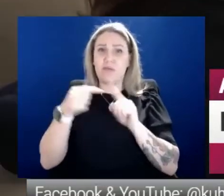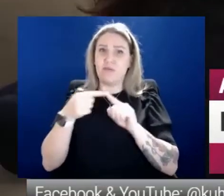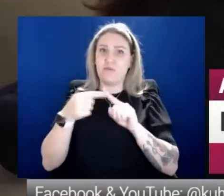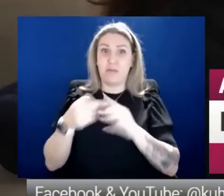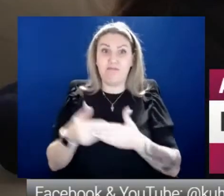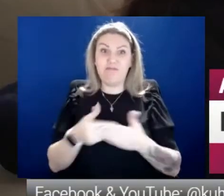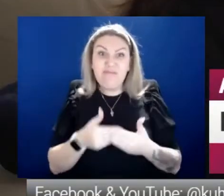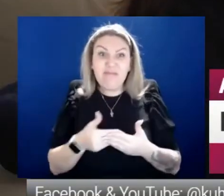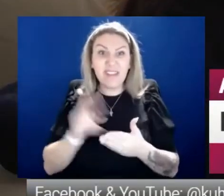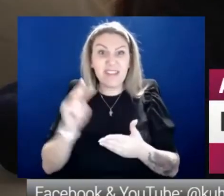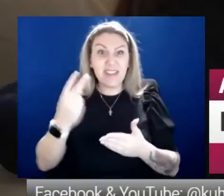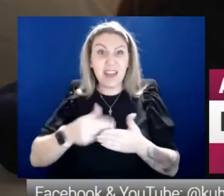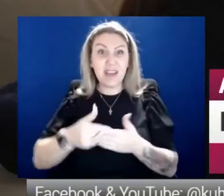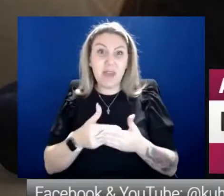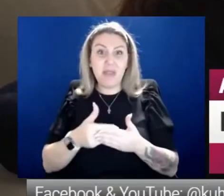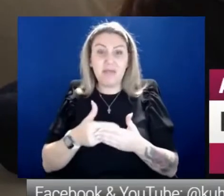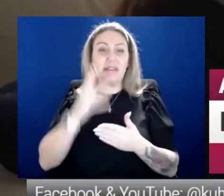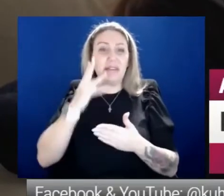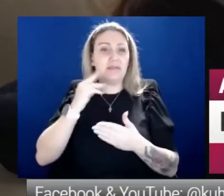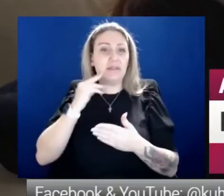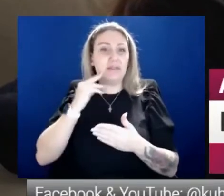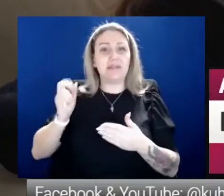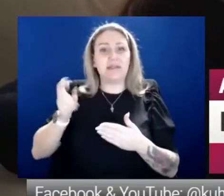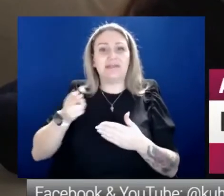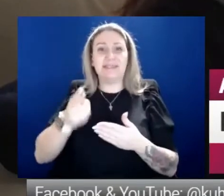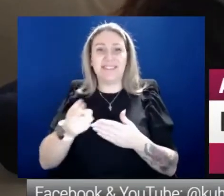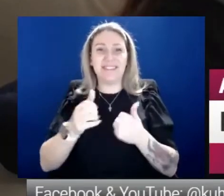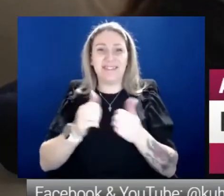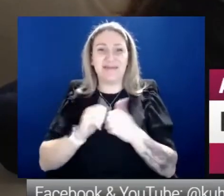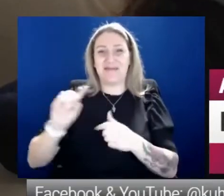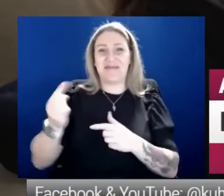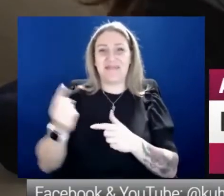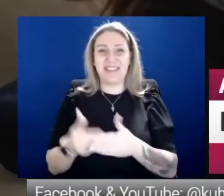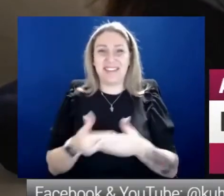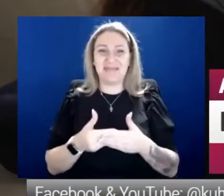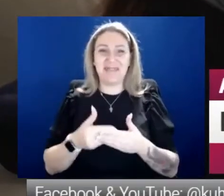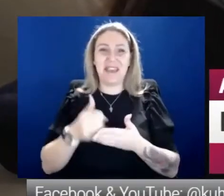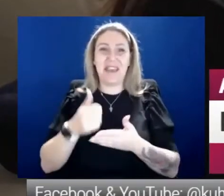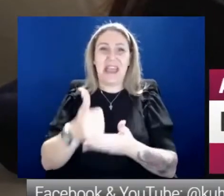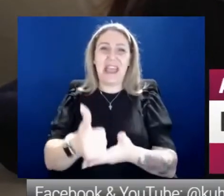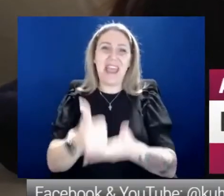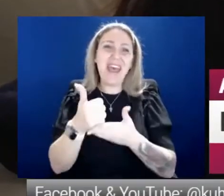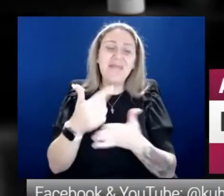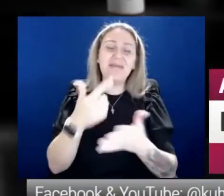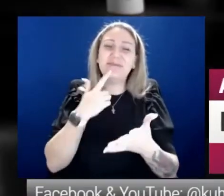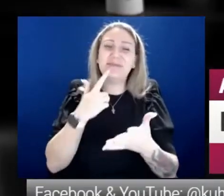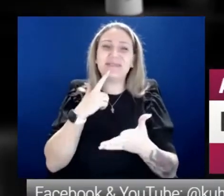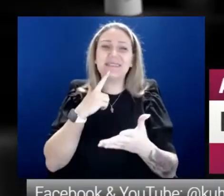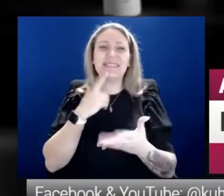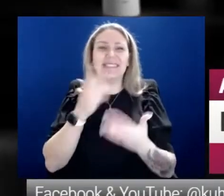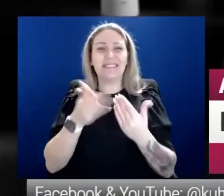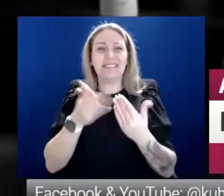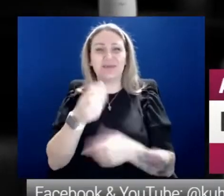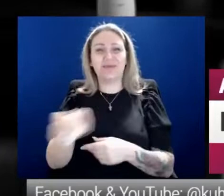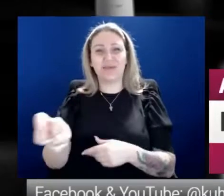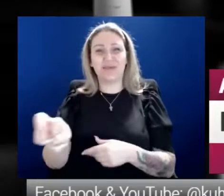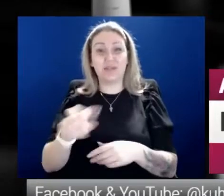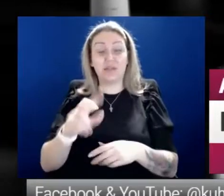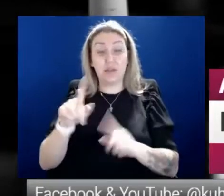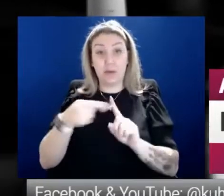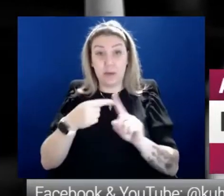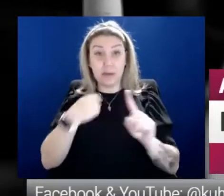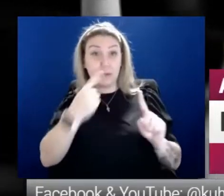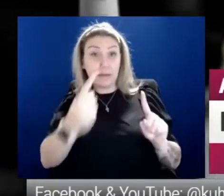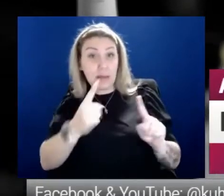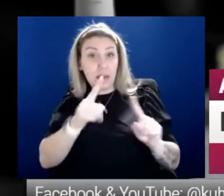experience and the history that I did with the first helped make this a really easy transition. So when we tell Shannon about the study